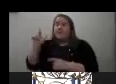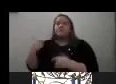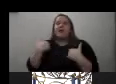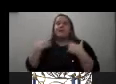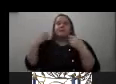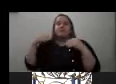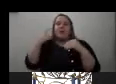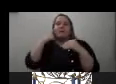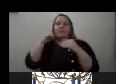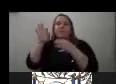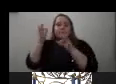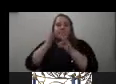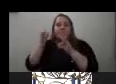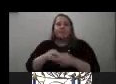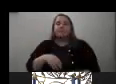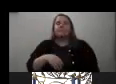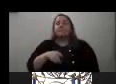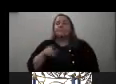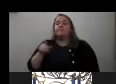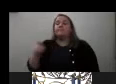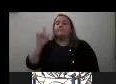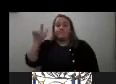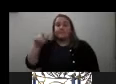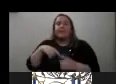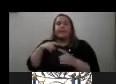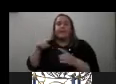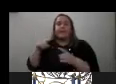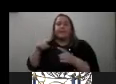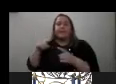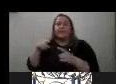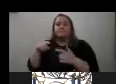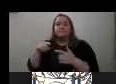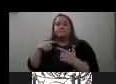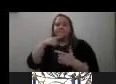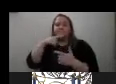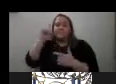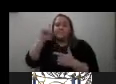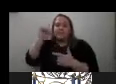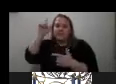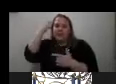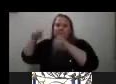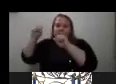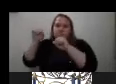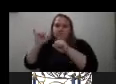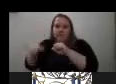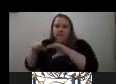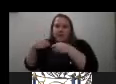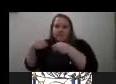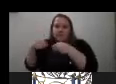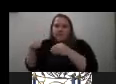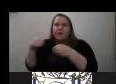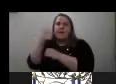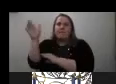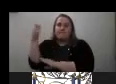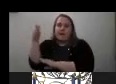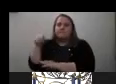Moscow that was eventually taken over by the Soviet government to make flags. And she knew when